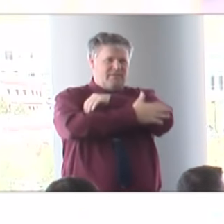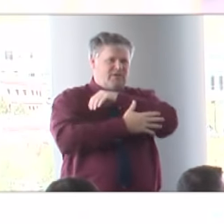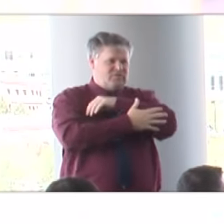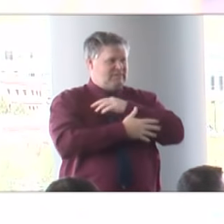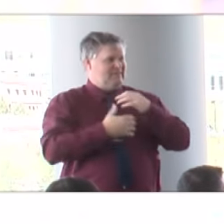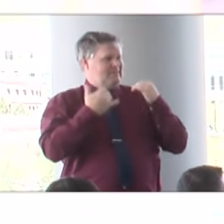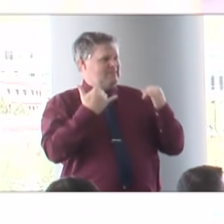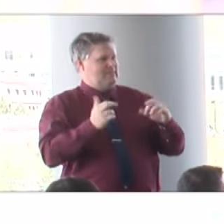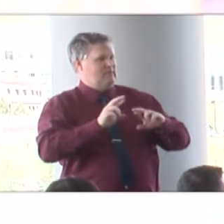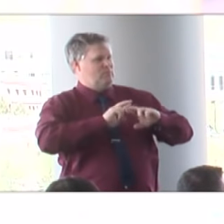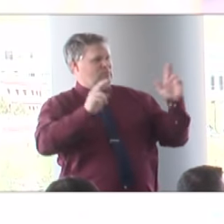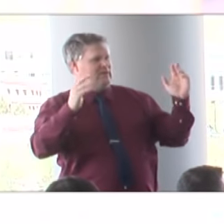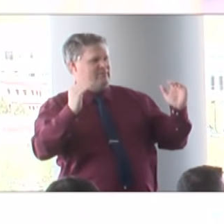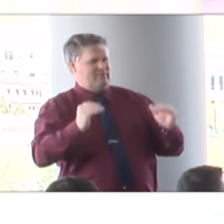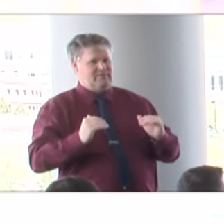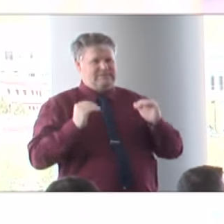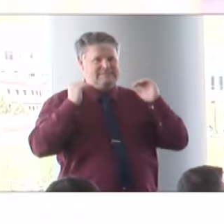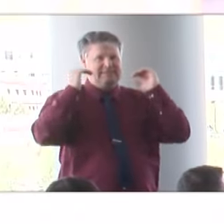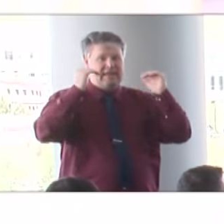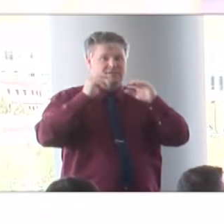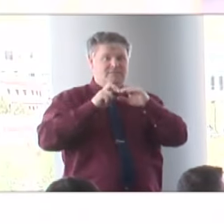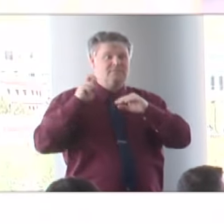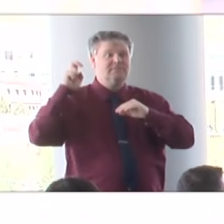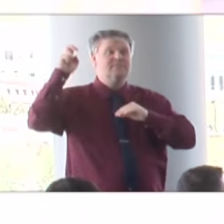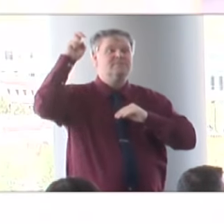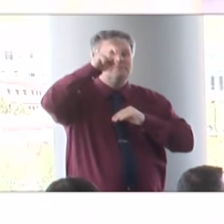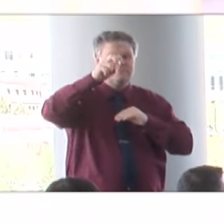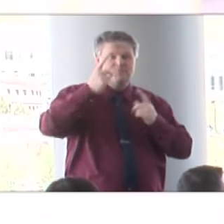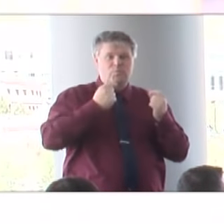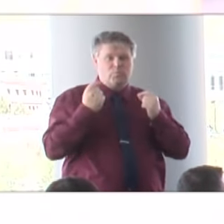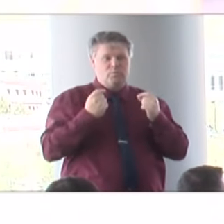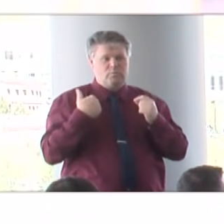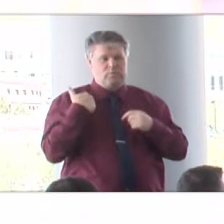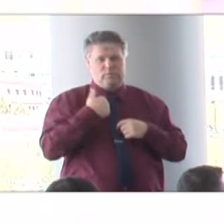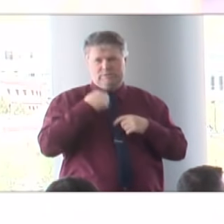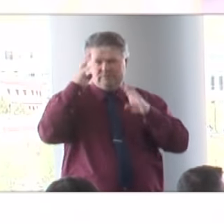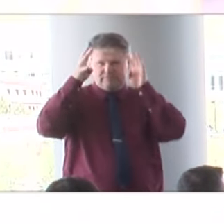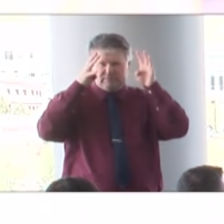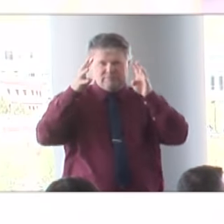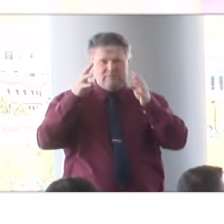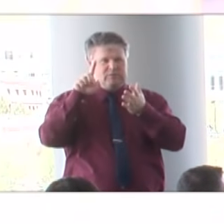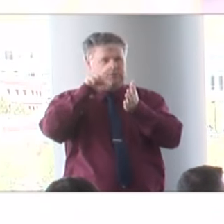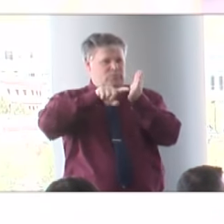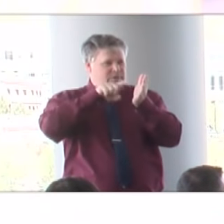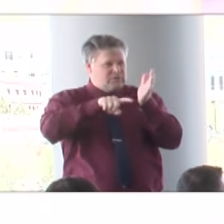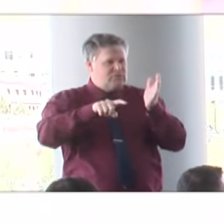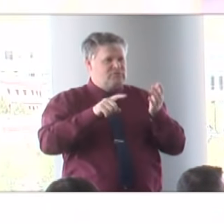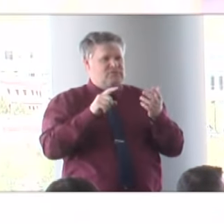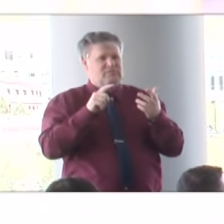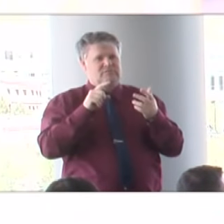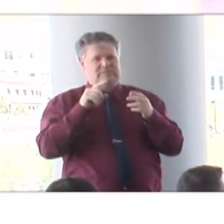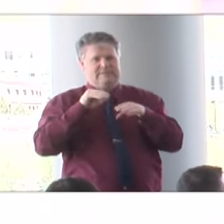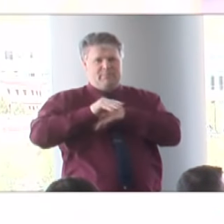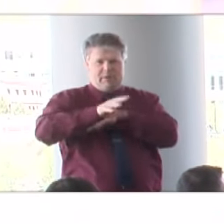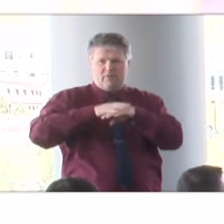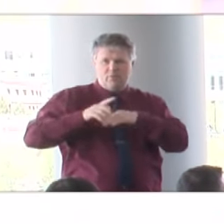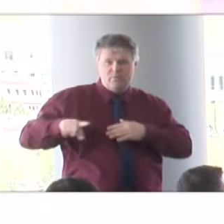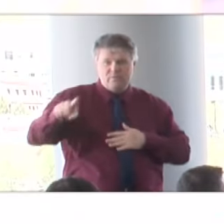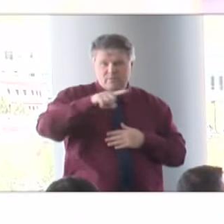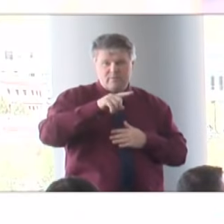it's ready for its next great leap. We can innovate the university's research enterprise so its impact on you,